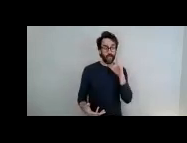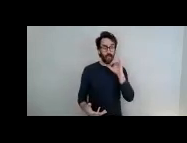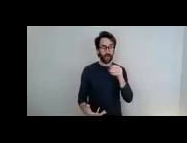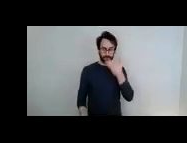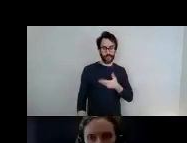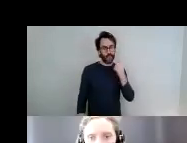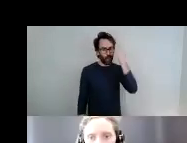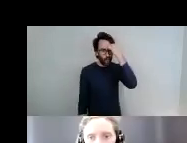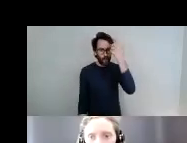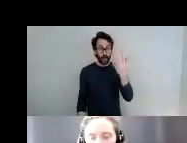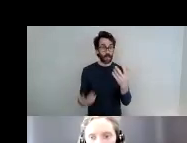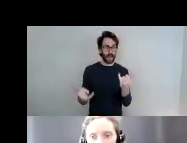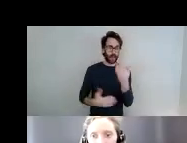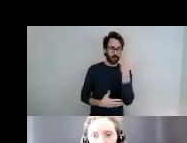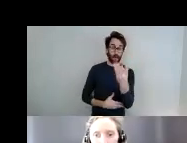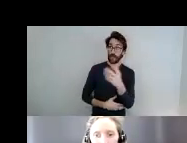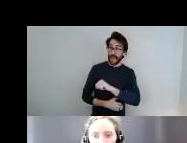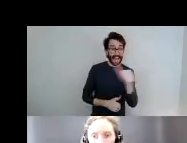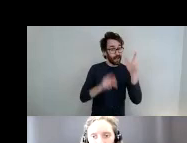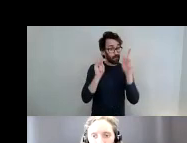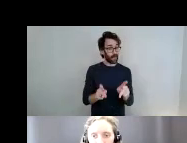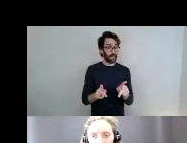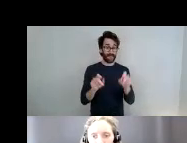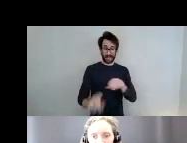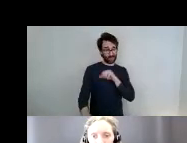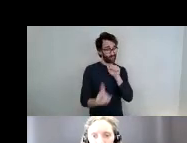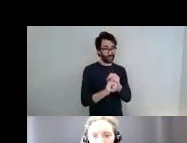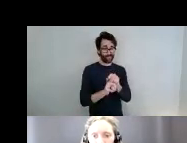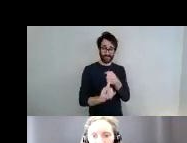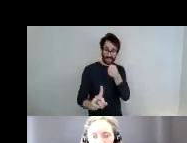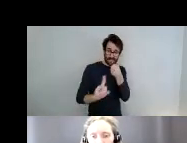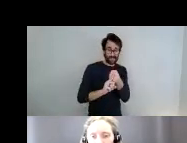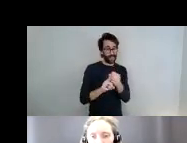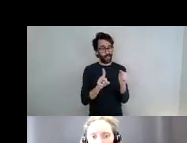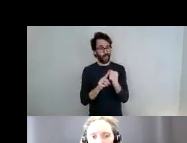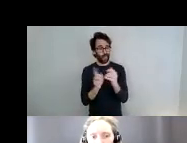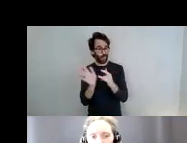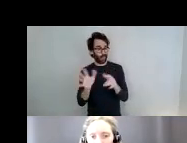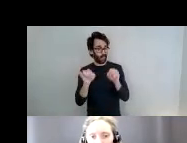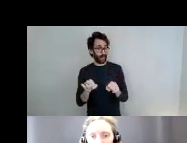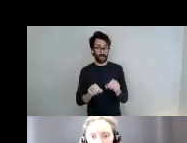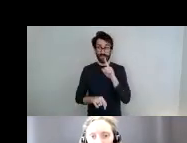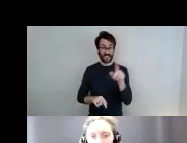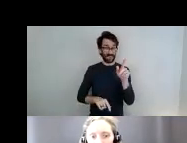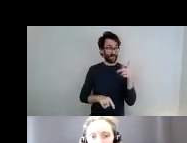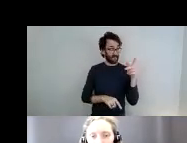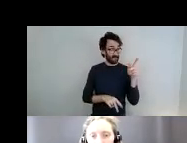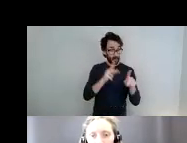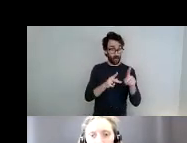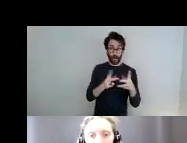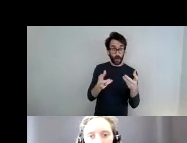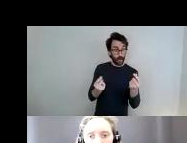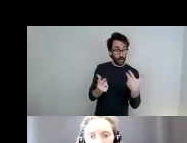be the victim of fraud. All fraudsters care about is getting access to your money. You know what's really